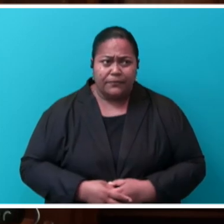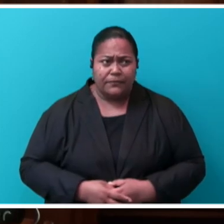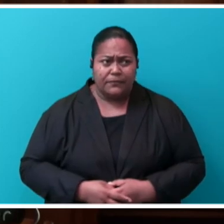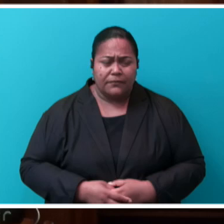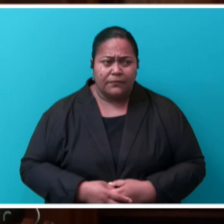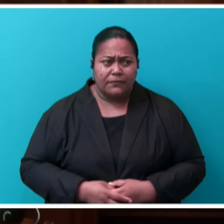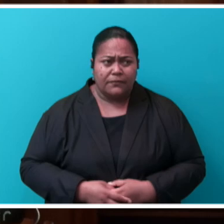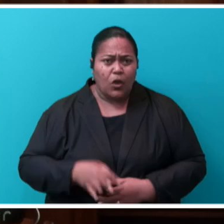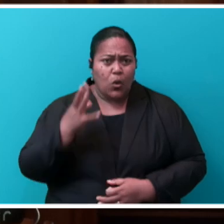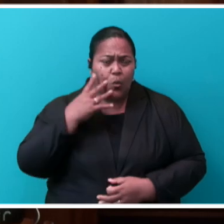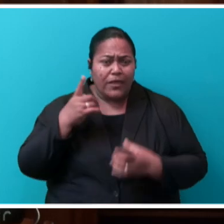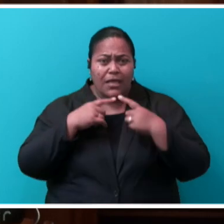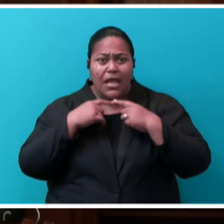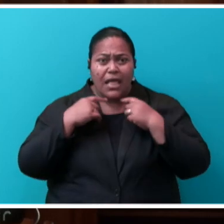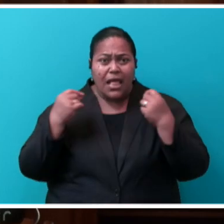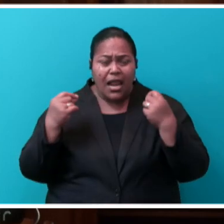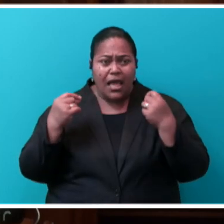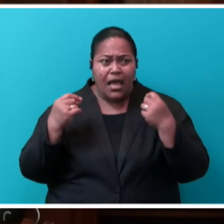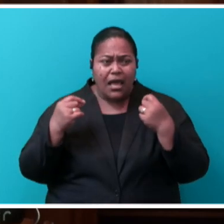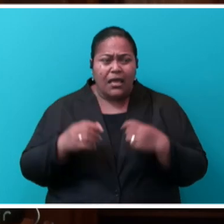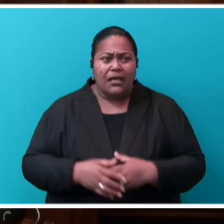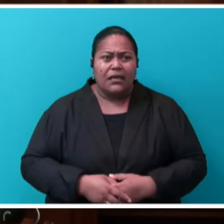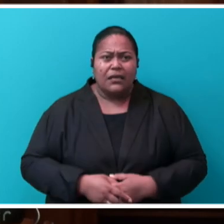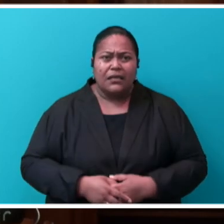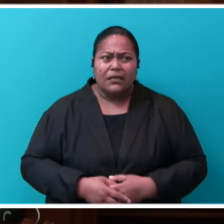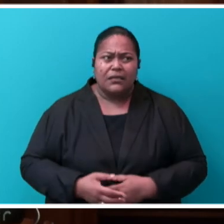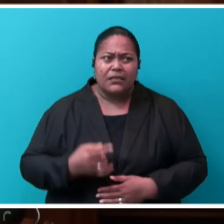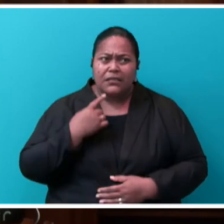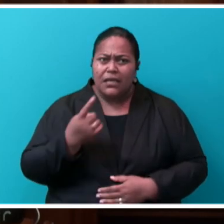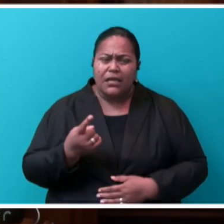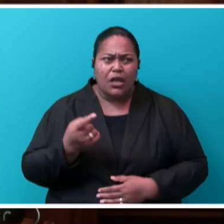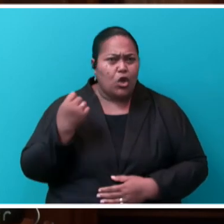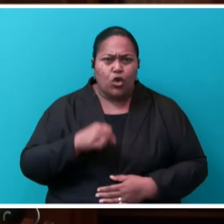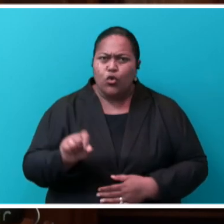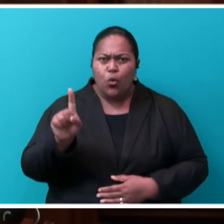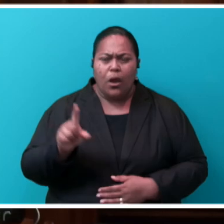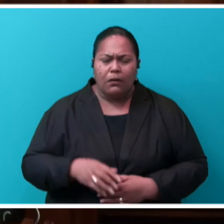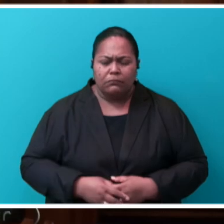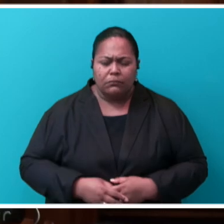when the Taltala pronounced the benediction, no one closed their eyes.